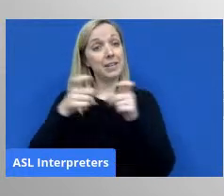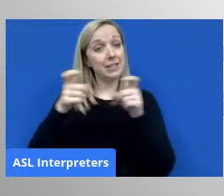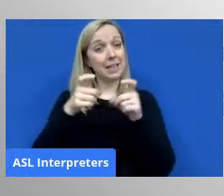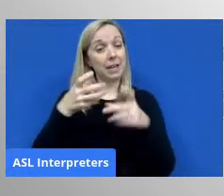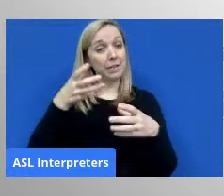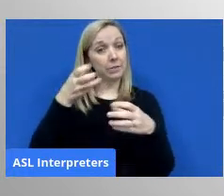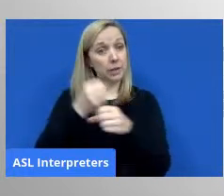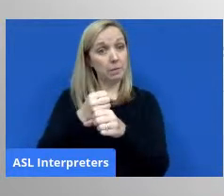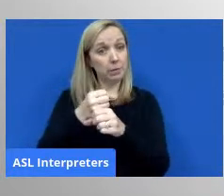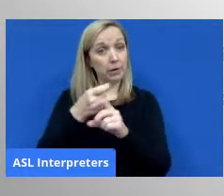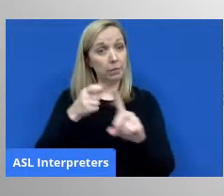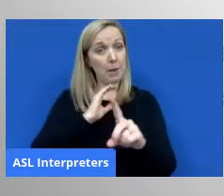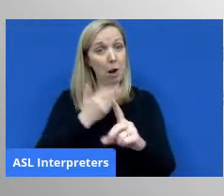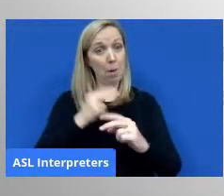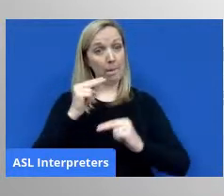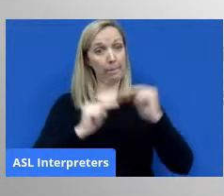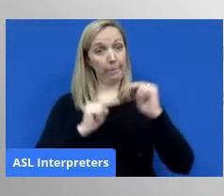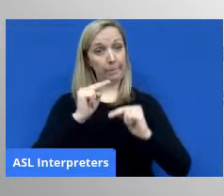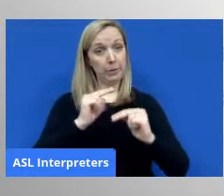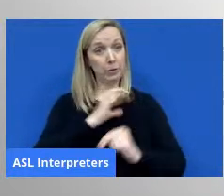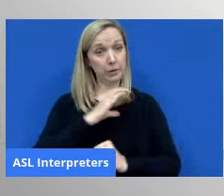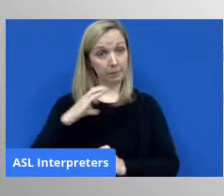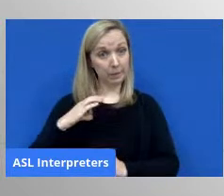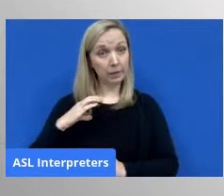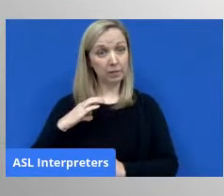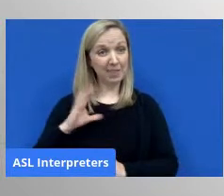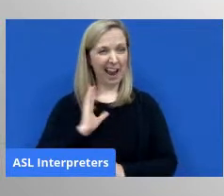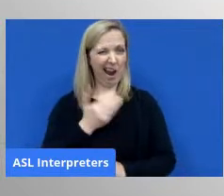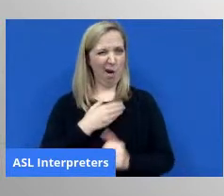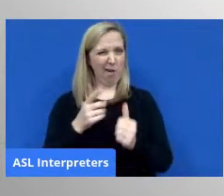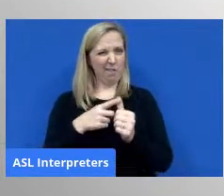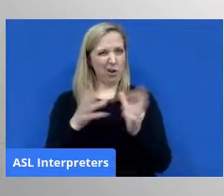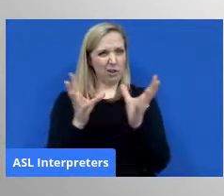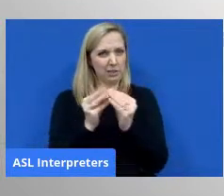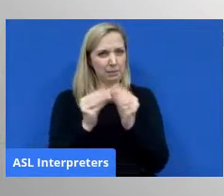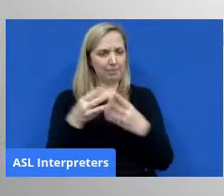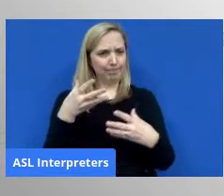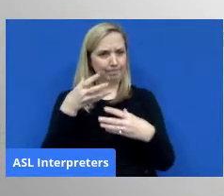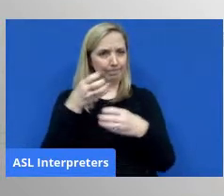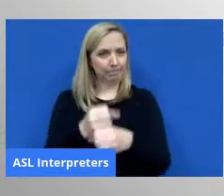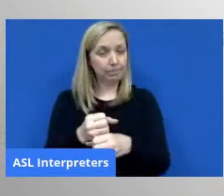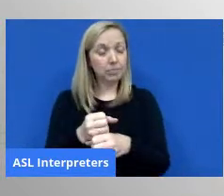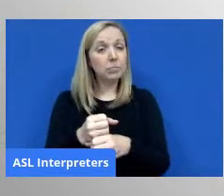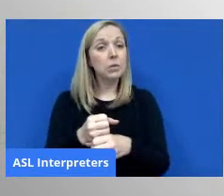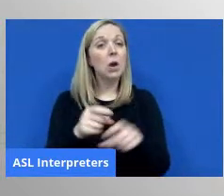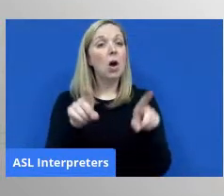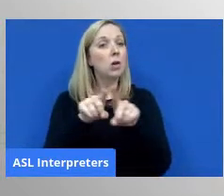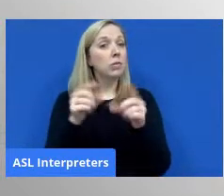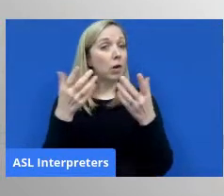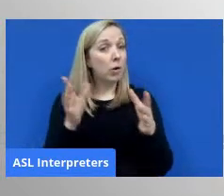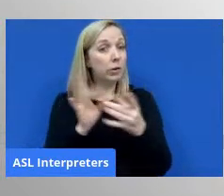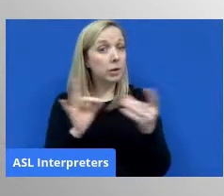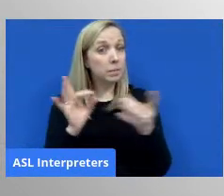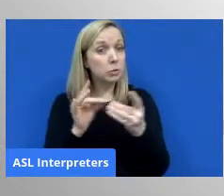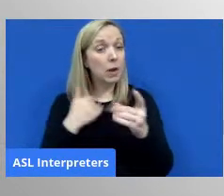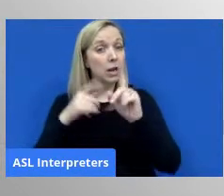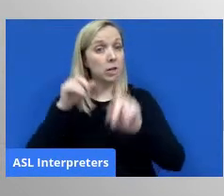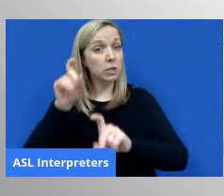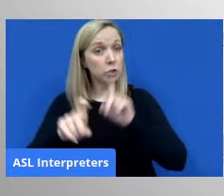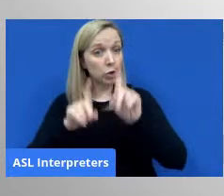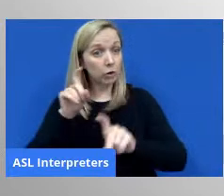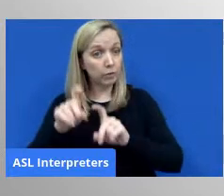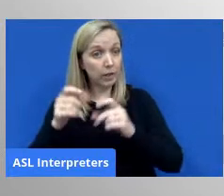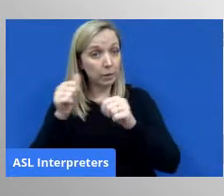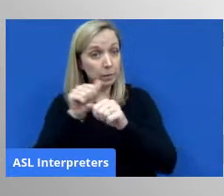first meeting. And like I said, we had a survey that was sent out to over 160